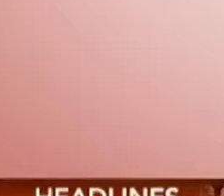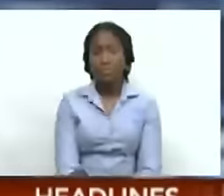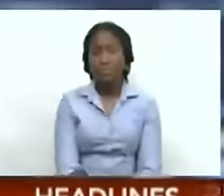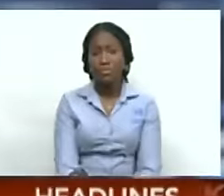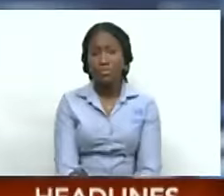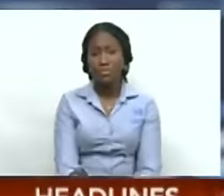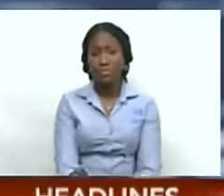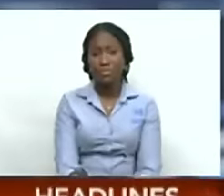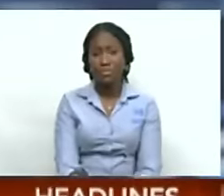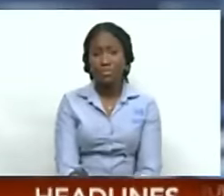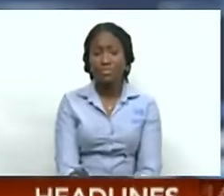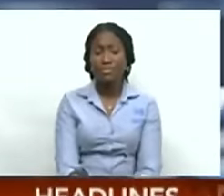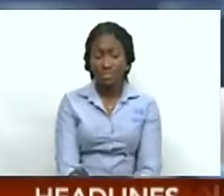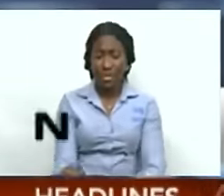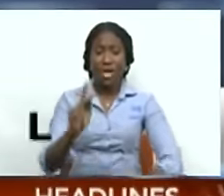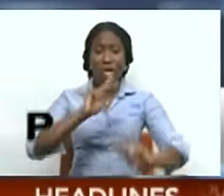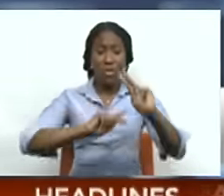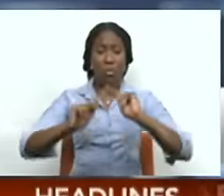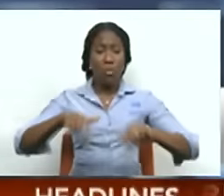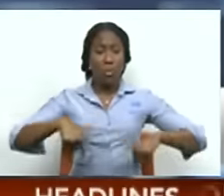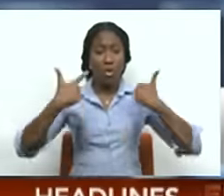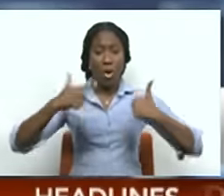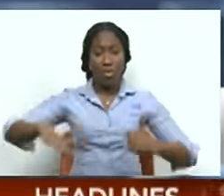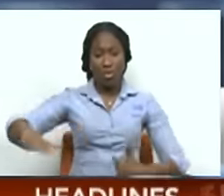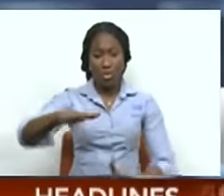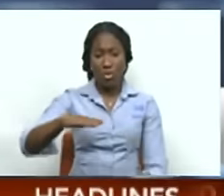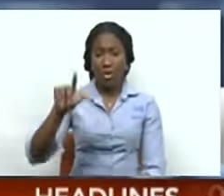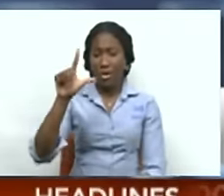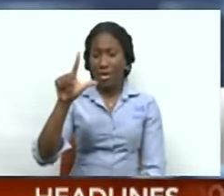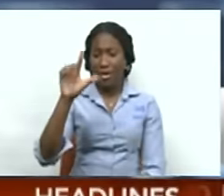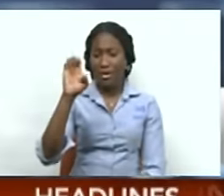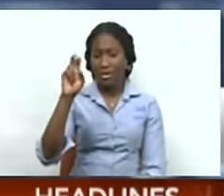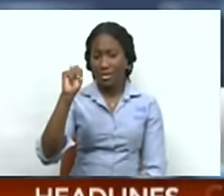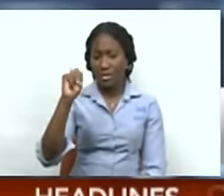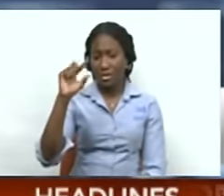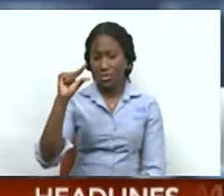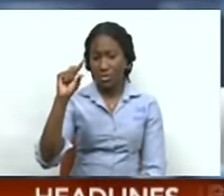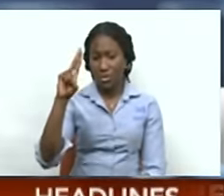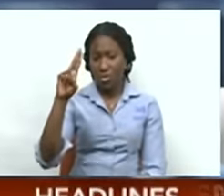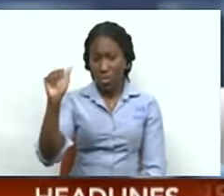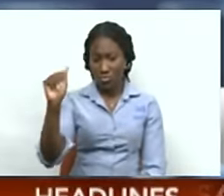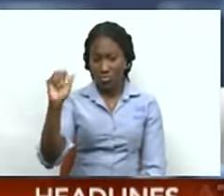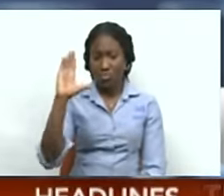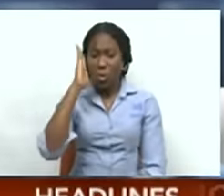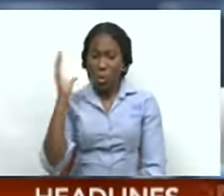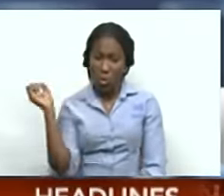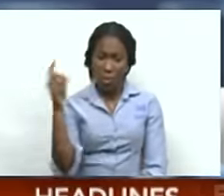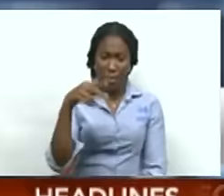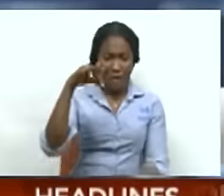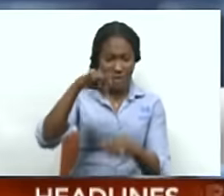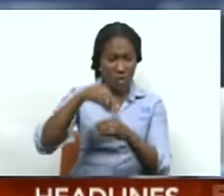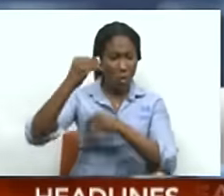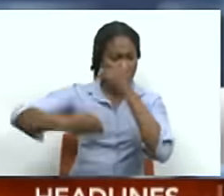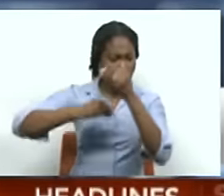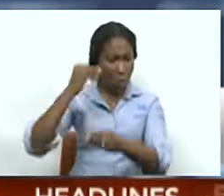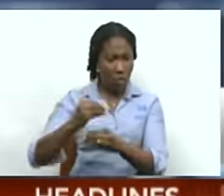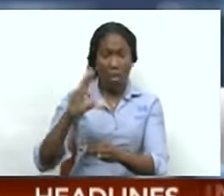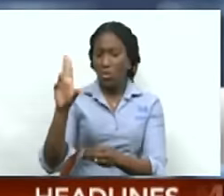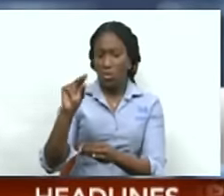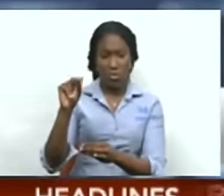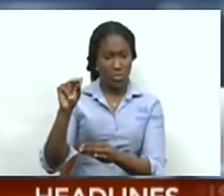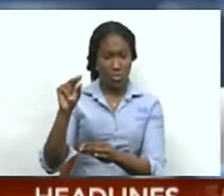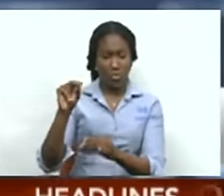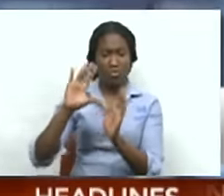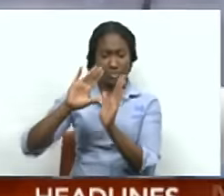Residents of the Lengua Indian Walk district will not be heading back to the polls just as yet, as UNC has filed its appeal over the dismissal of its